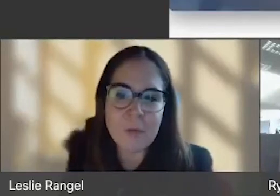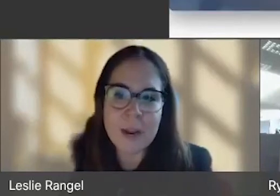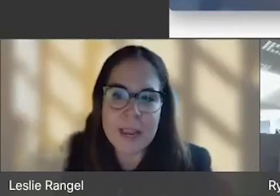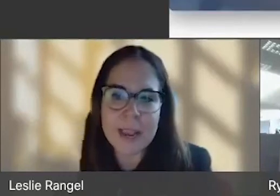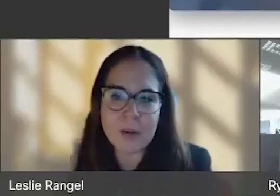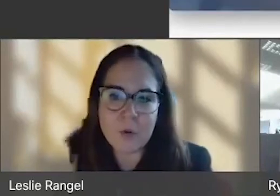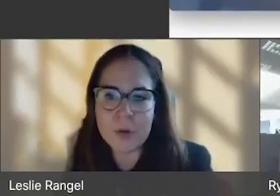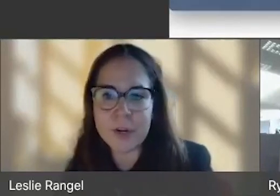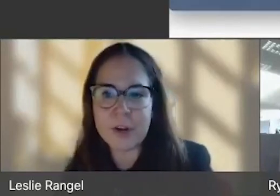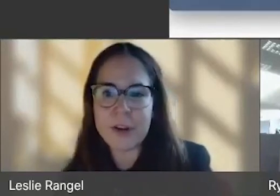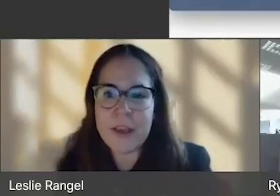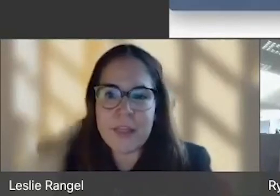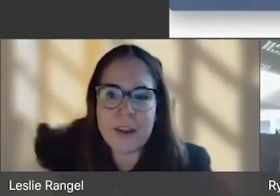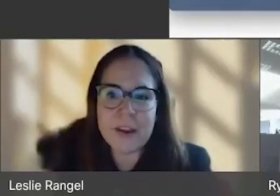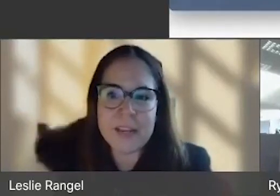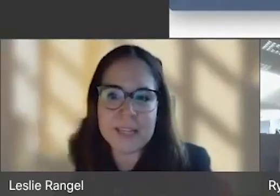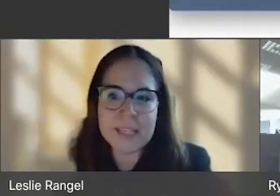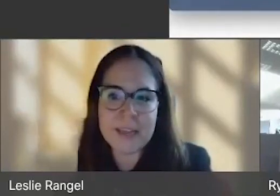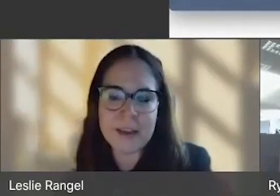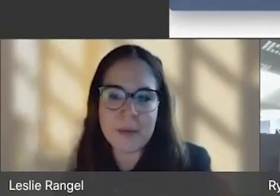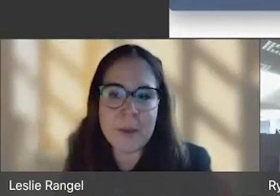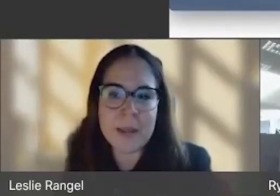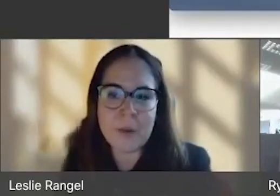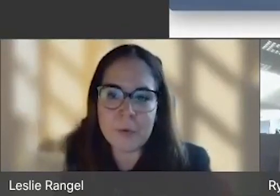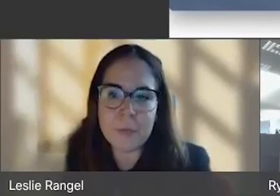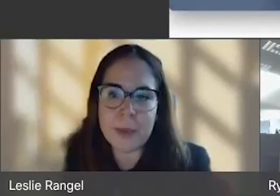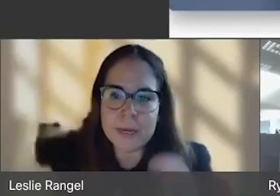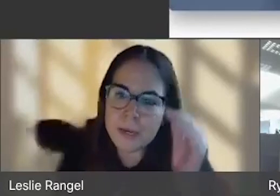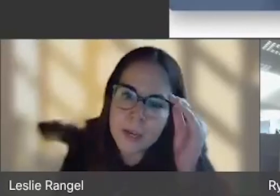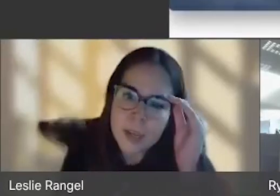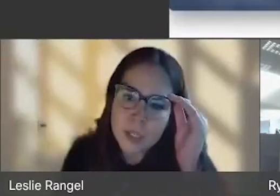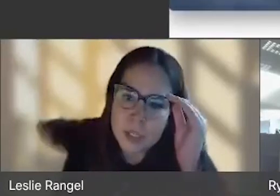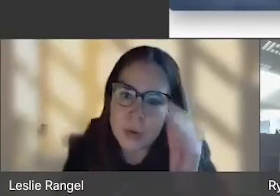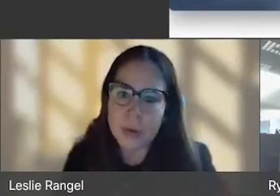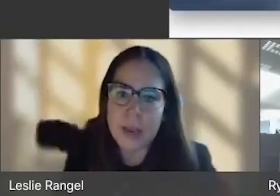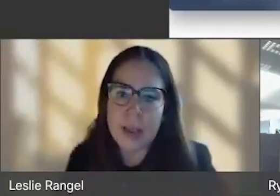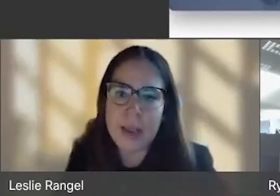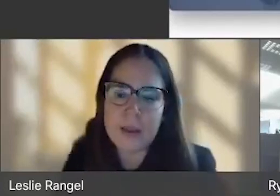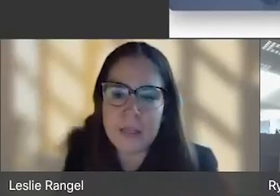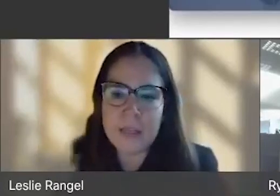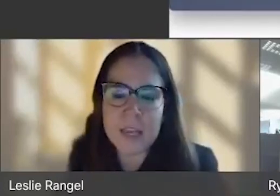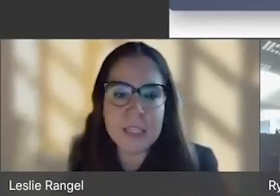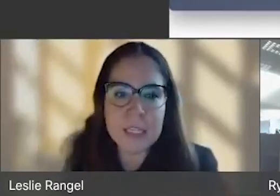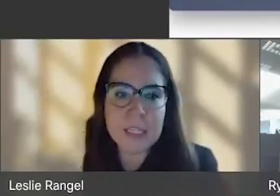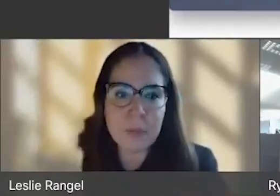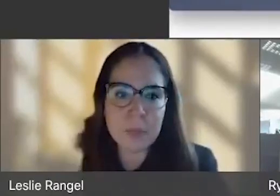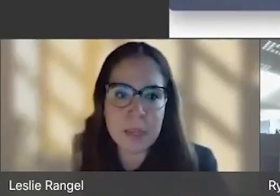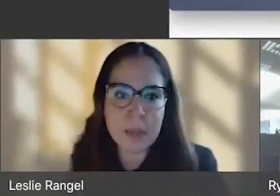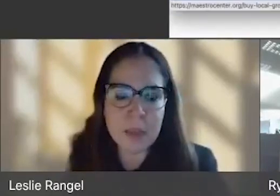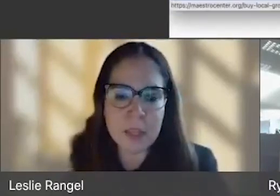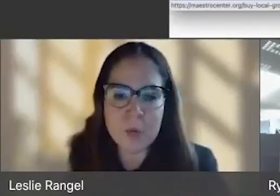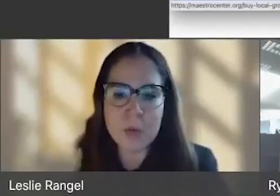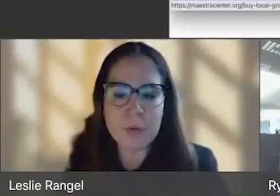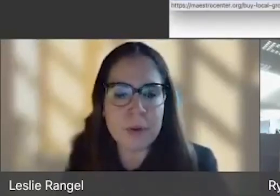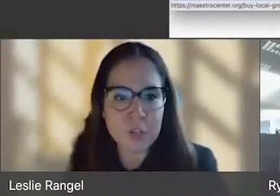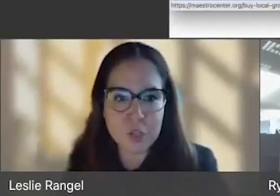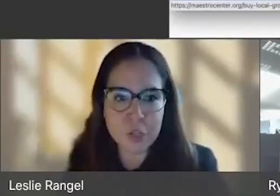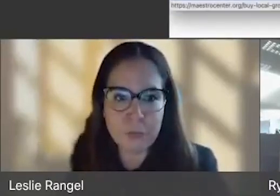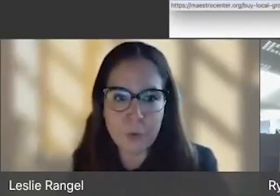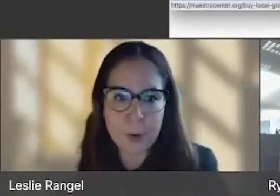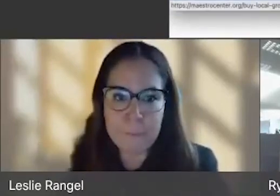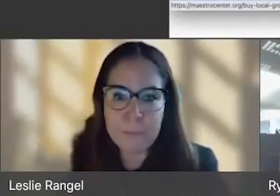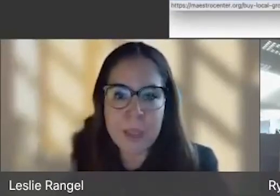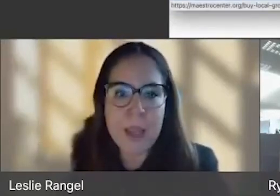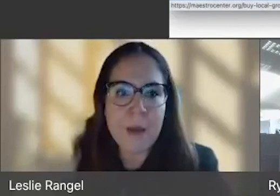the right-hand corner, there is the Buy Local button. So this is something that you can